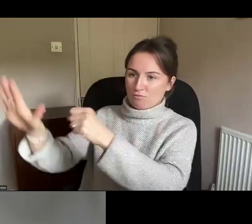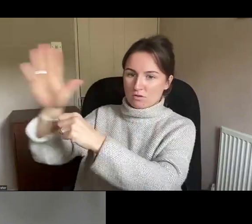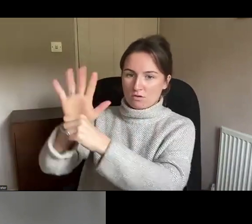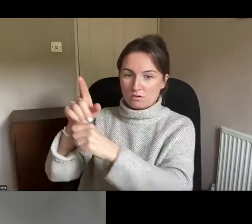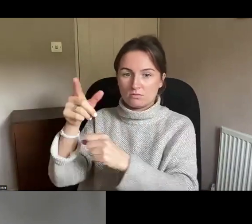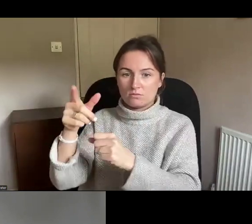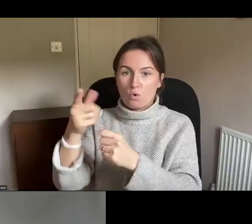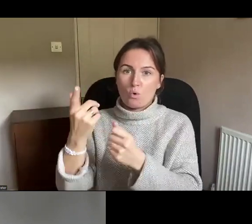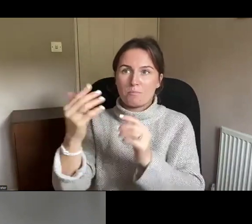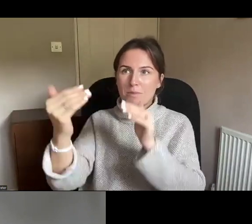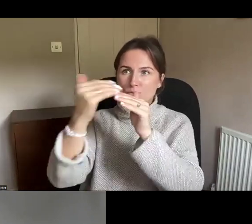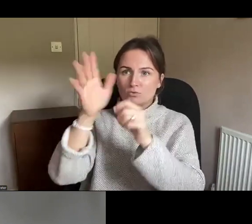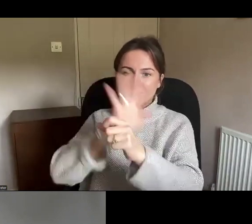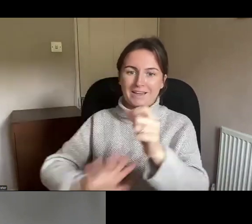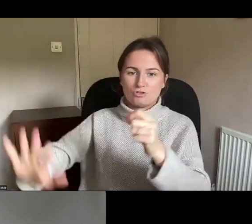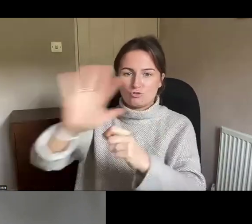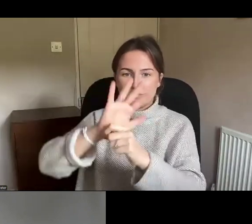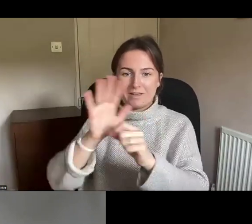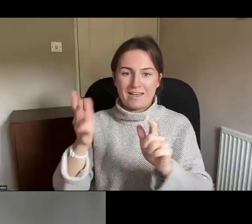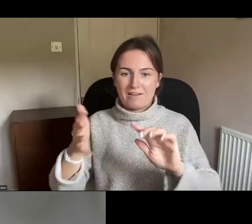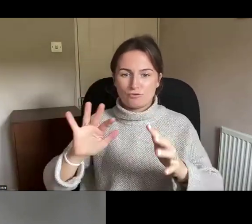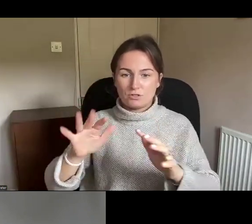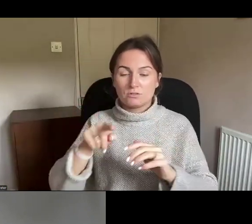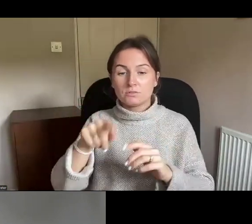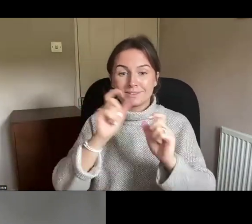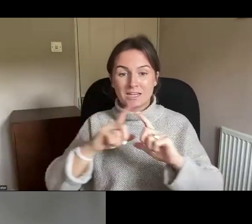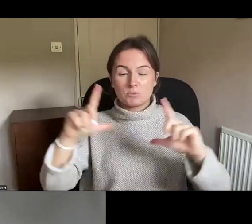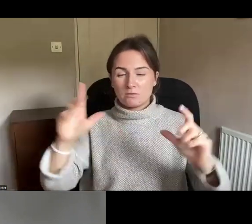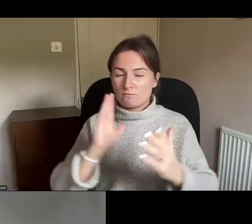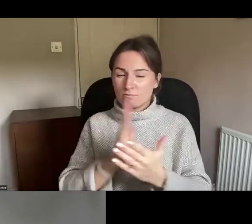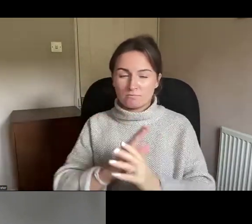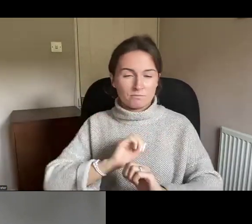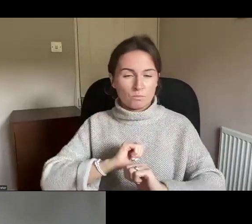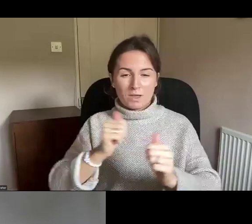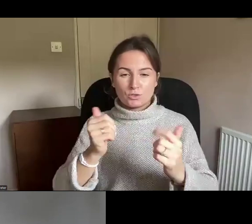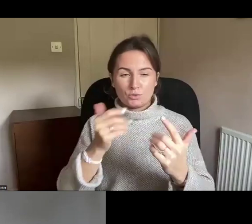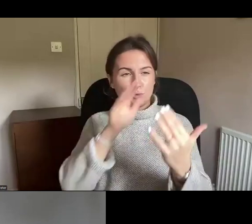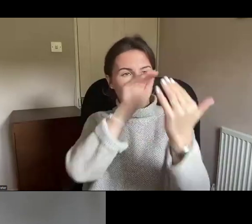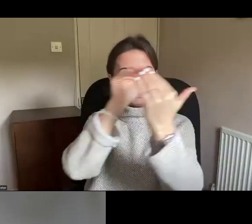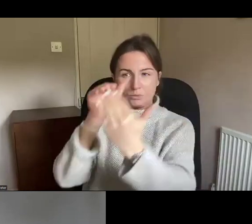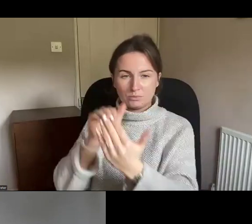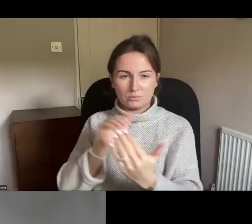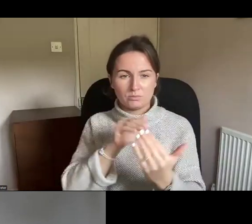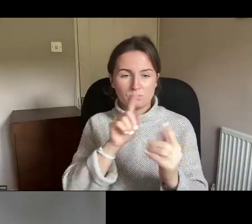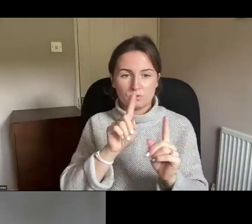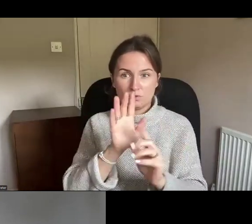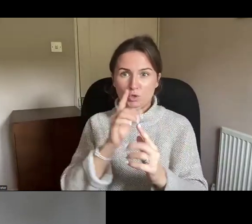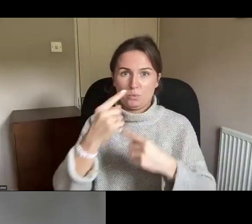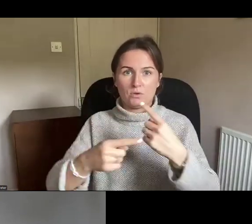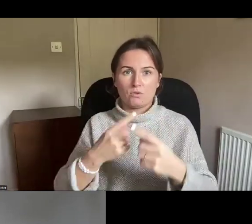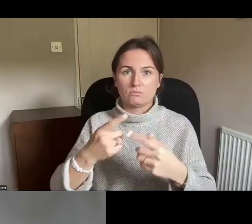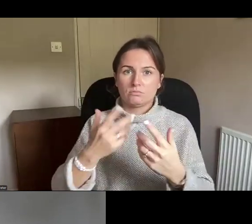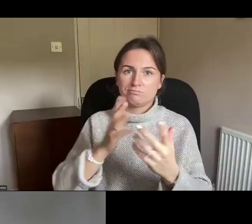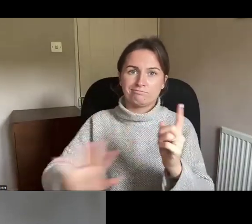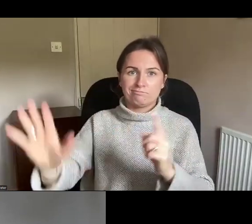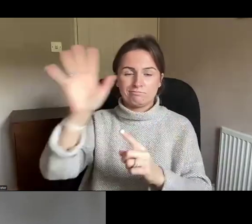average. And then the dashboard is a really good way of benchmarking data because you can add a whole range of different